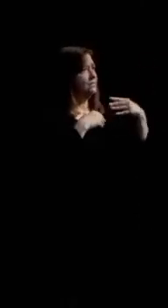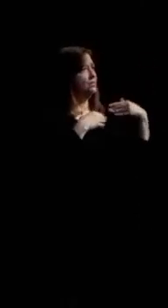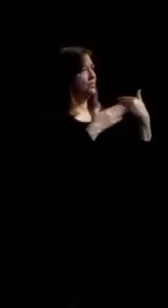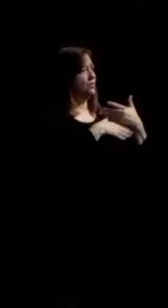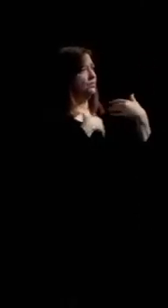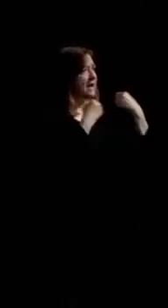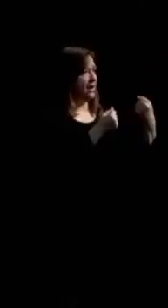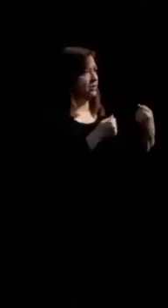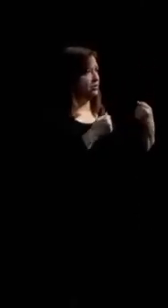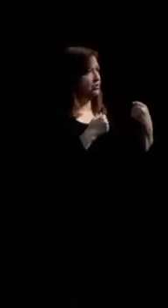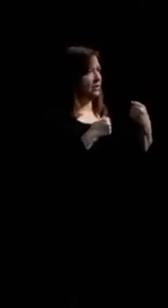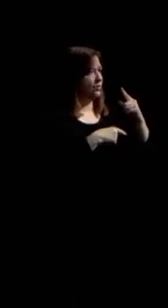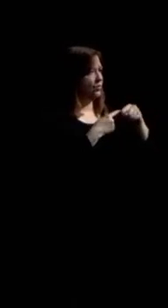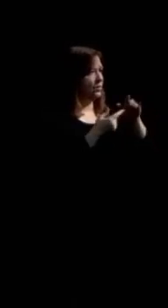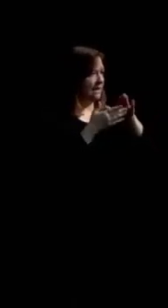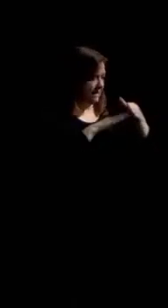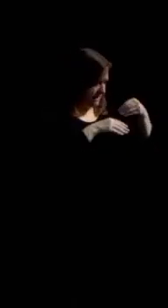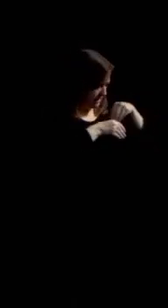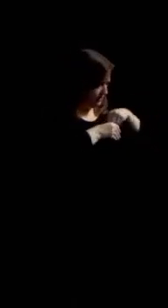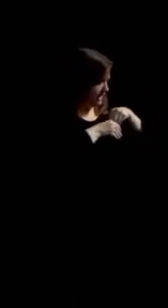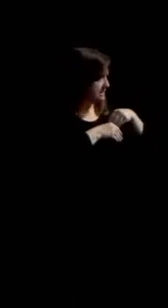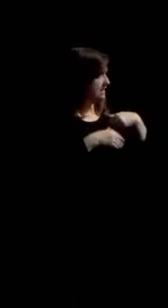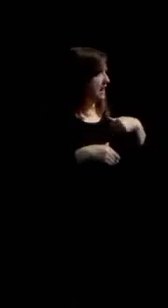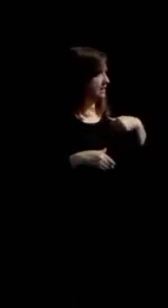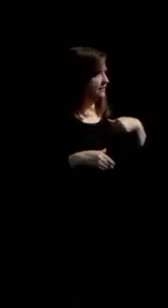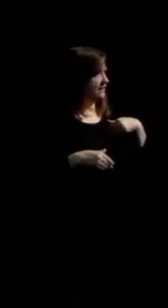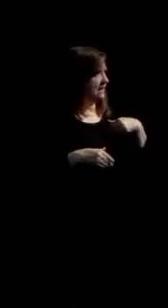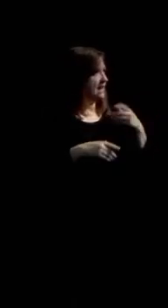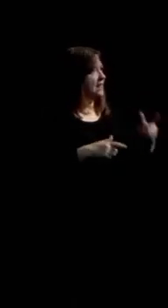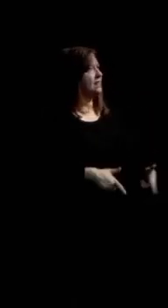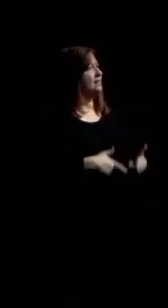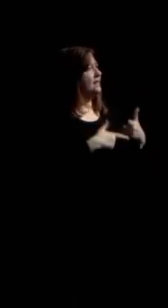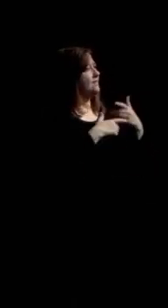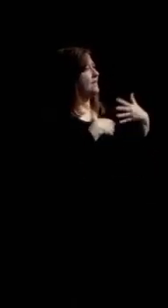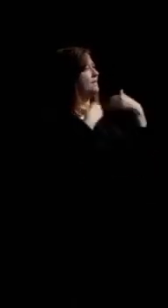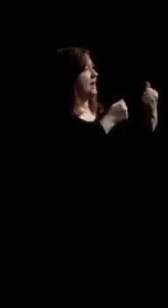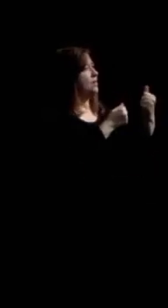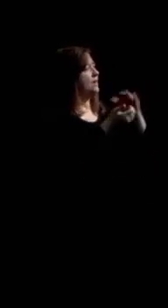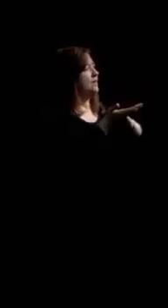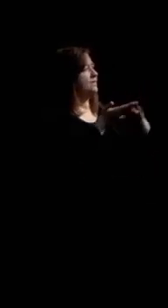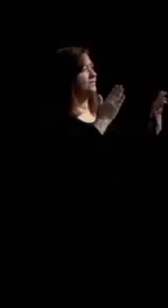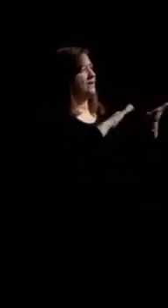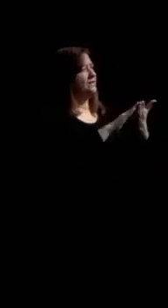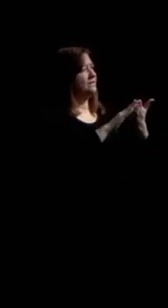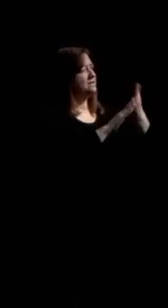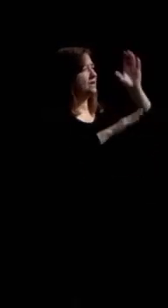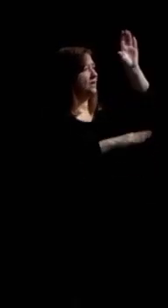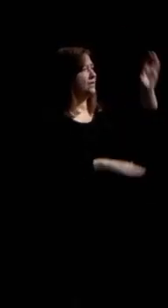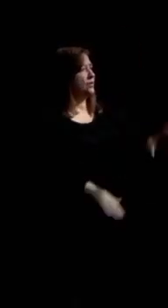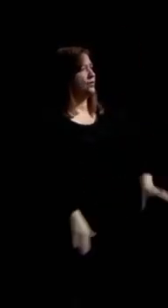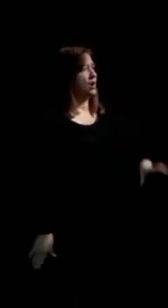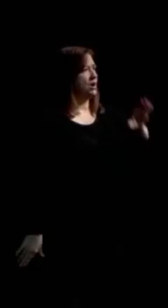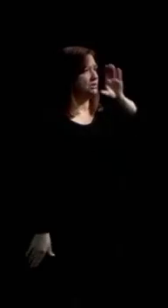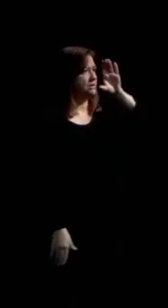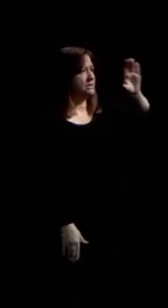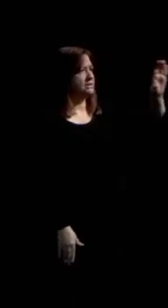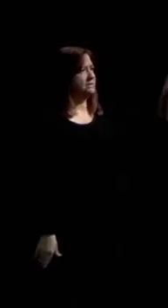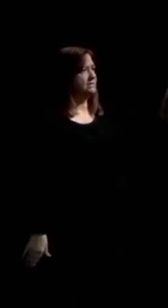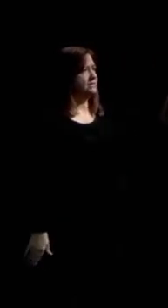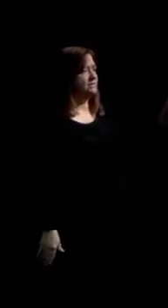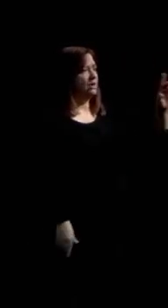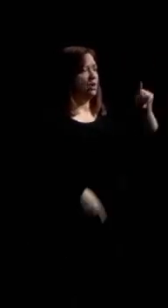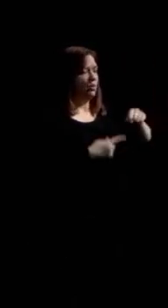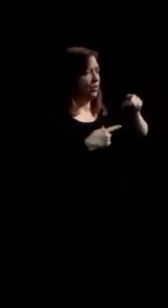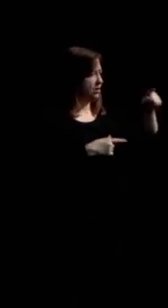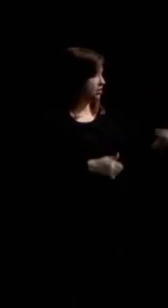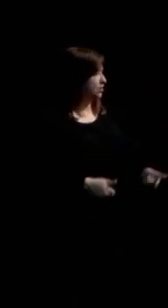receive new power and strength when I die to myself and I live in the power of the forgiveness of the cross. When